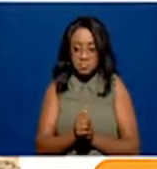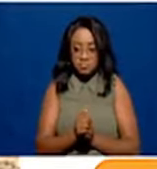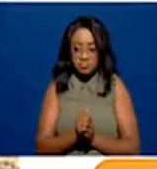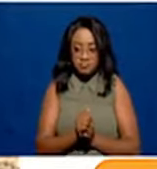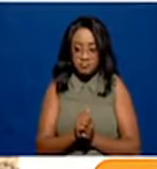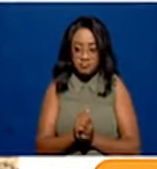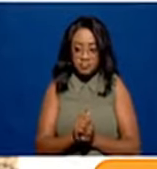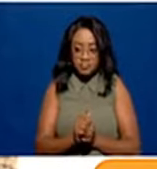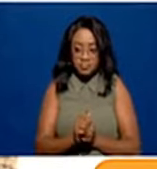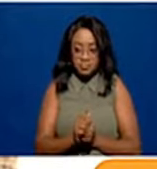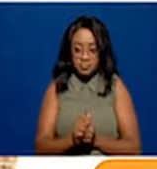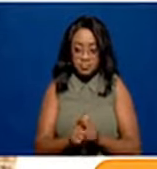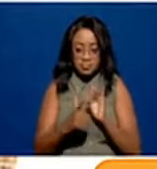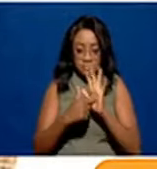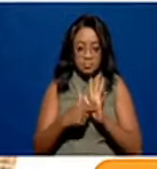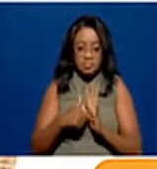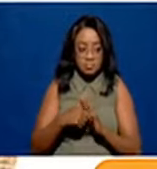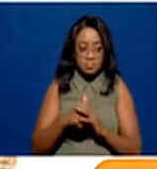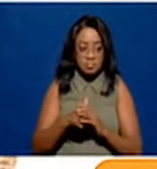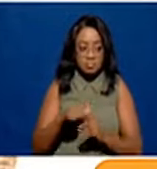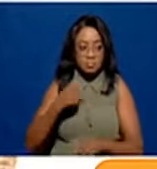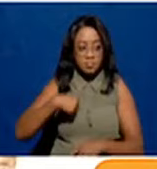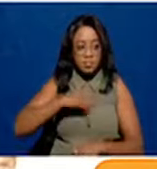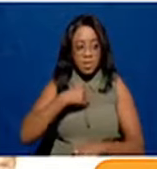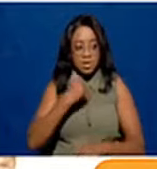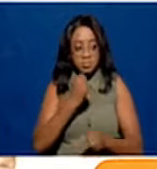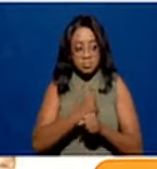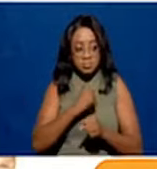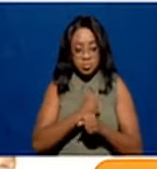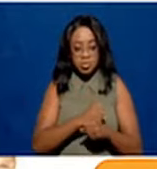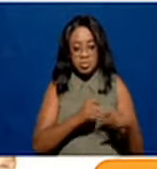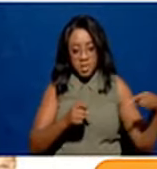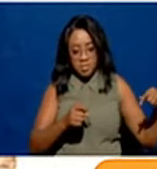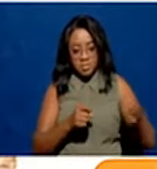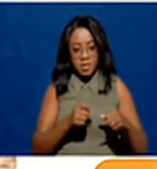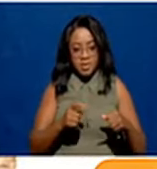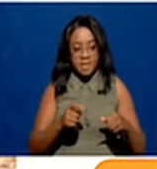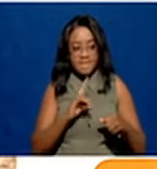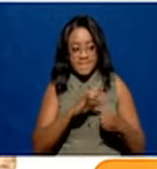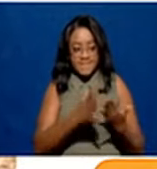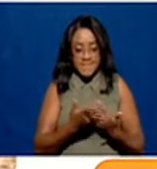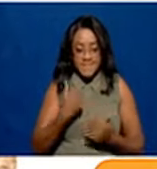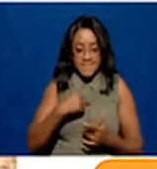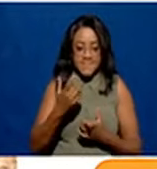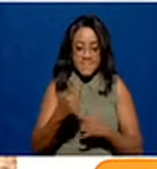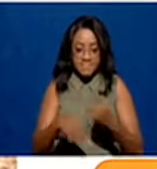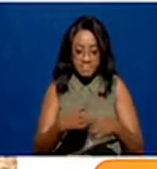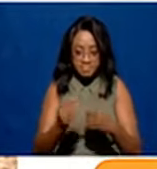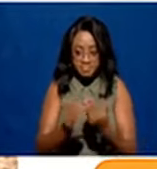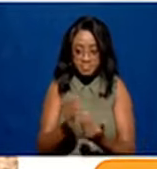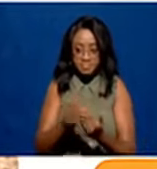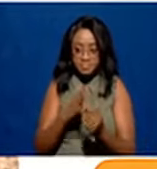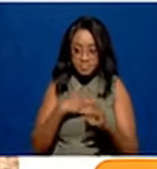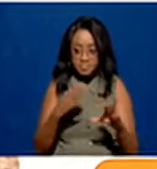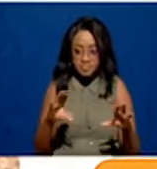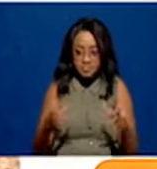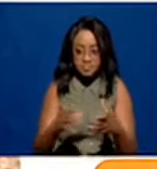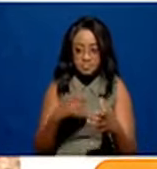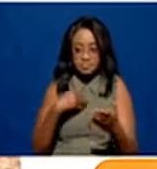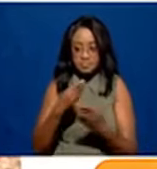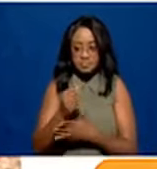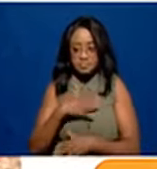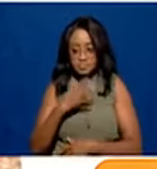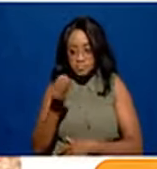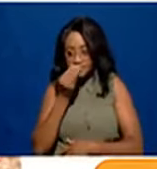like we are, we have jobs that pay us. And that's how somehow we run our community and we buy our food